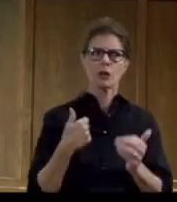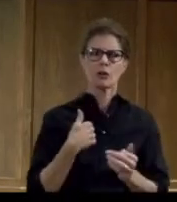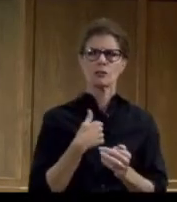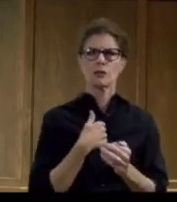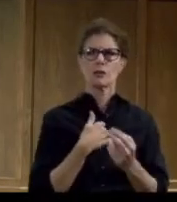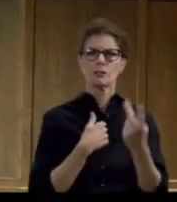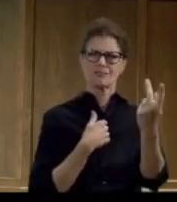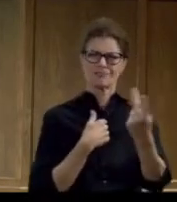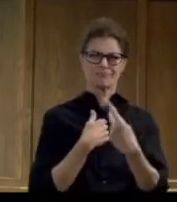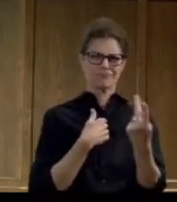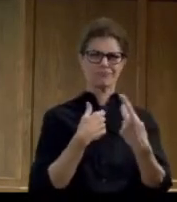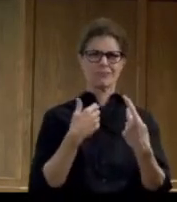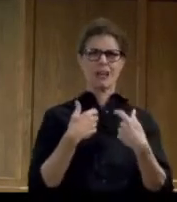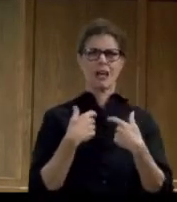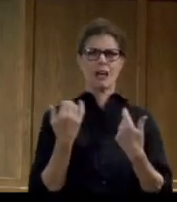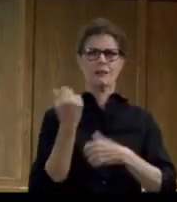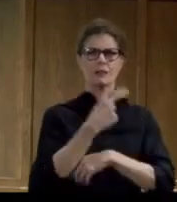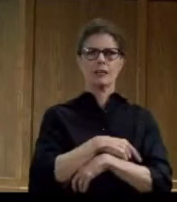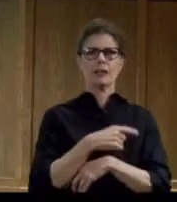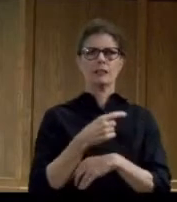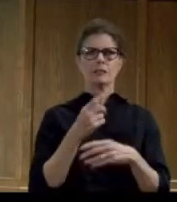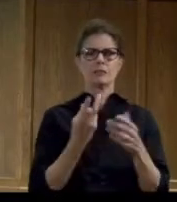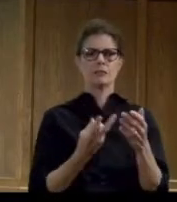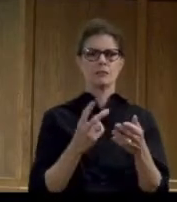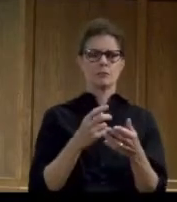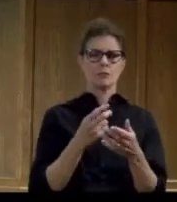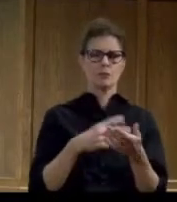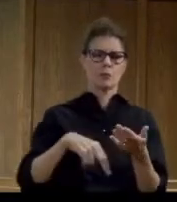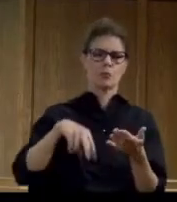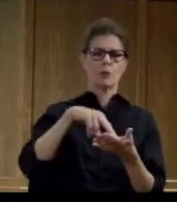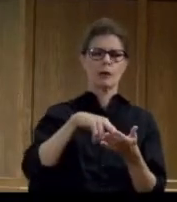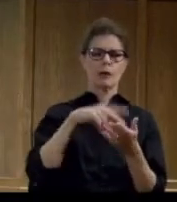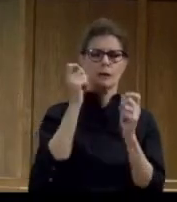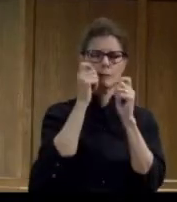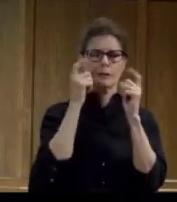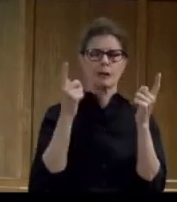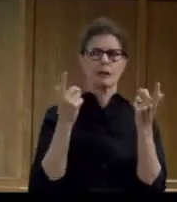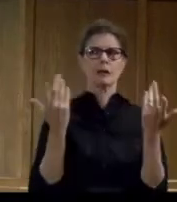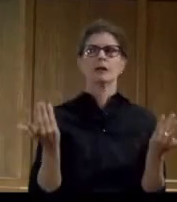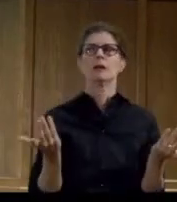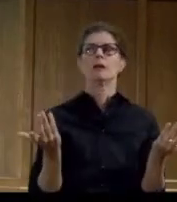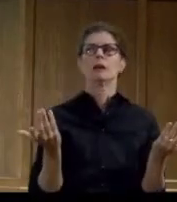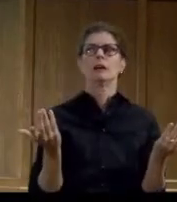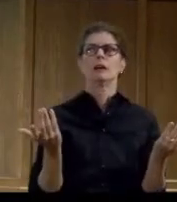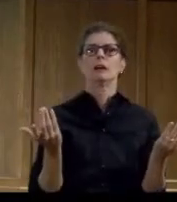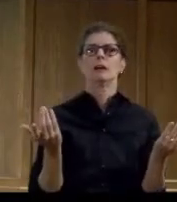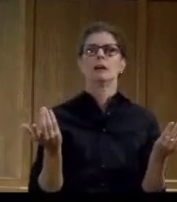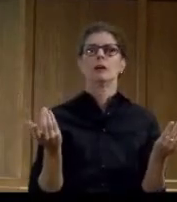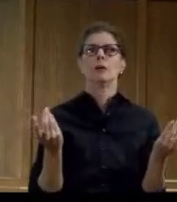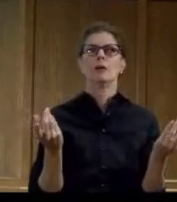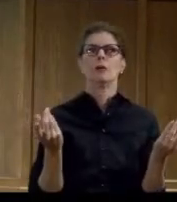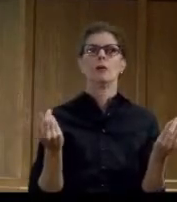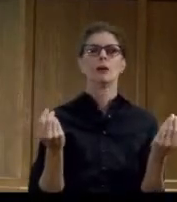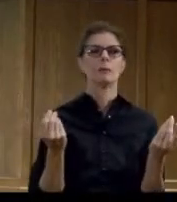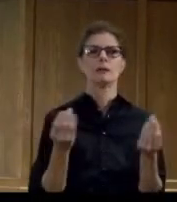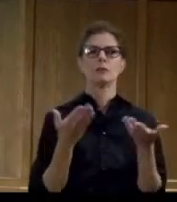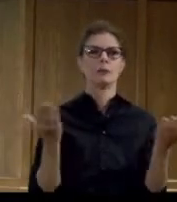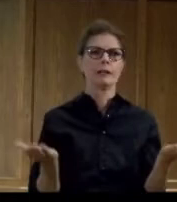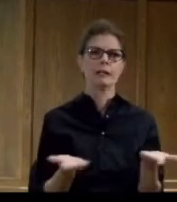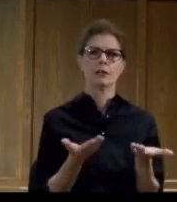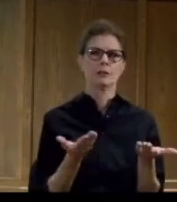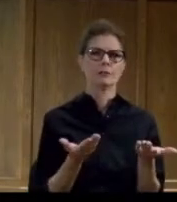where you wake up and you think, what am I doing here? Like why? Like, what is my point about being